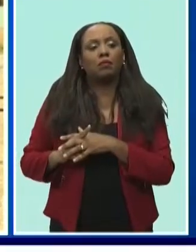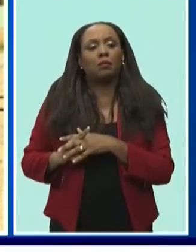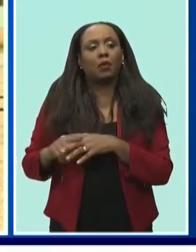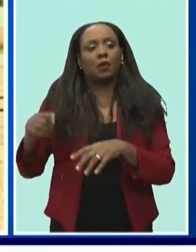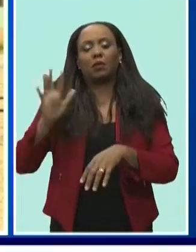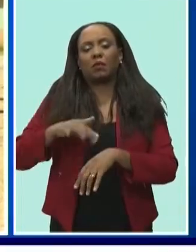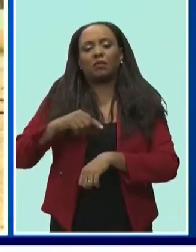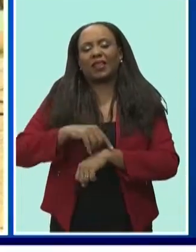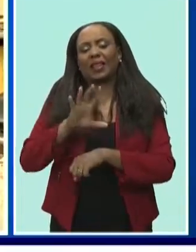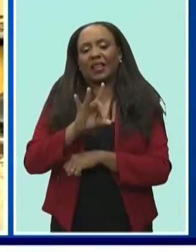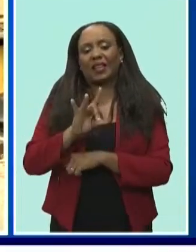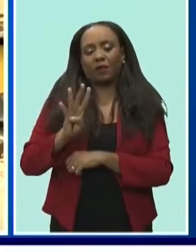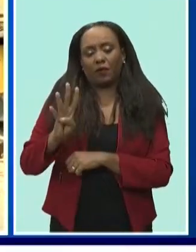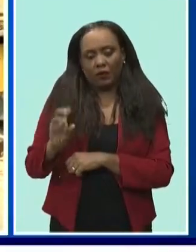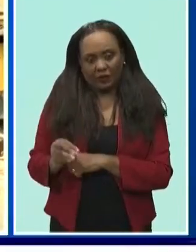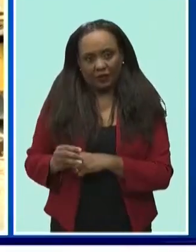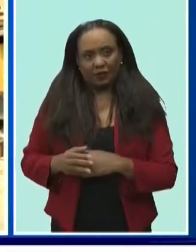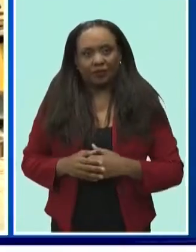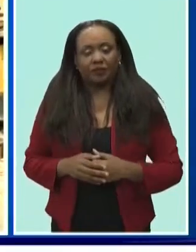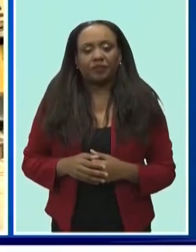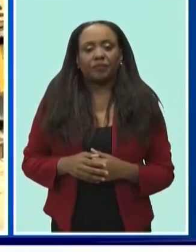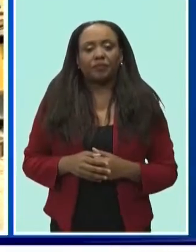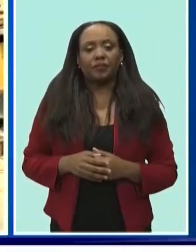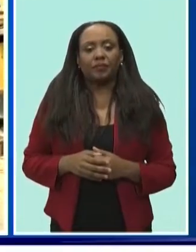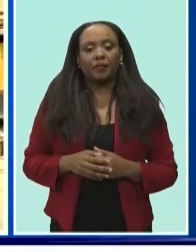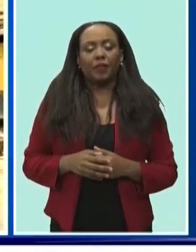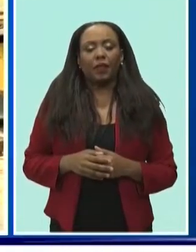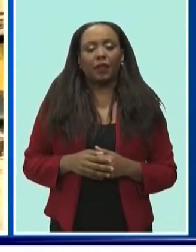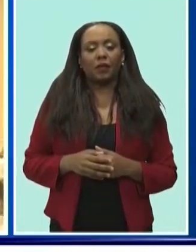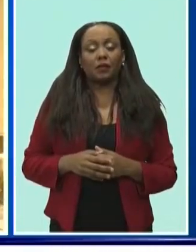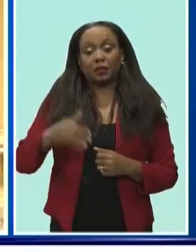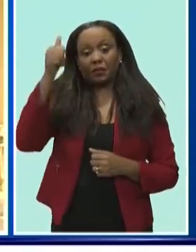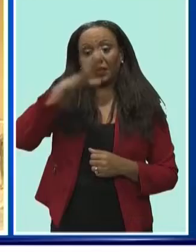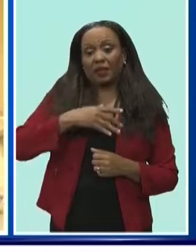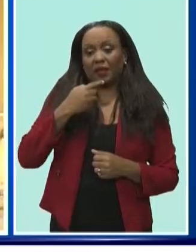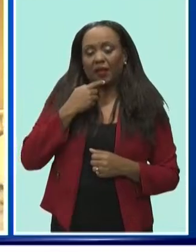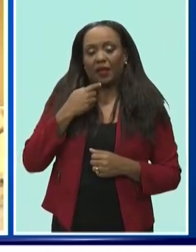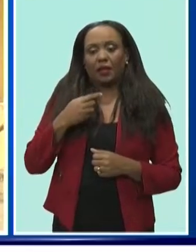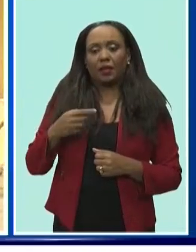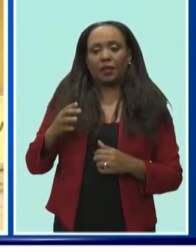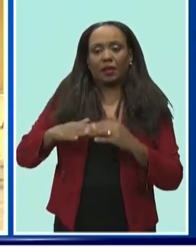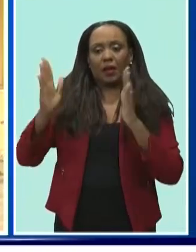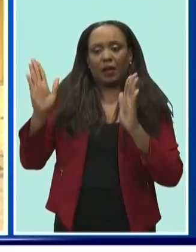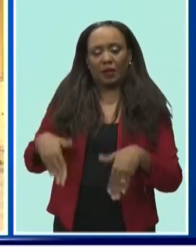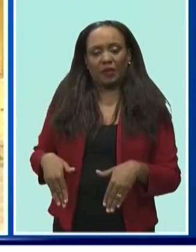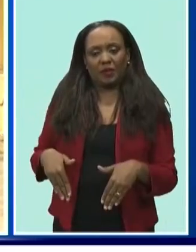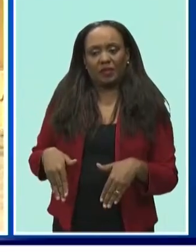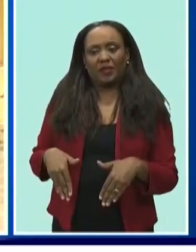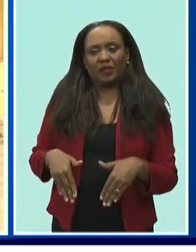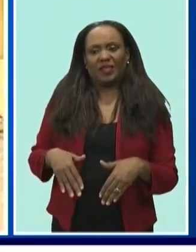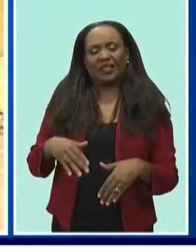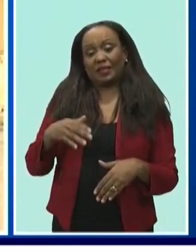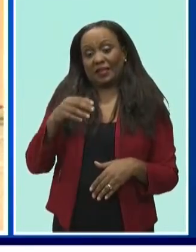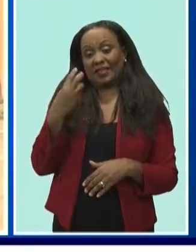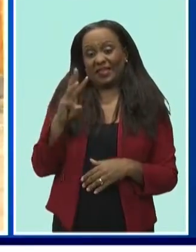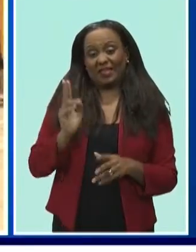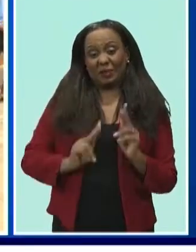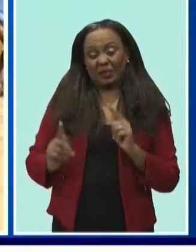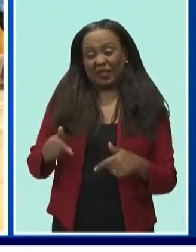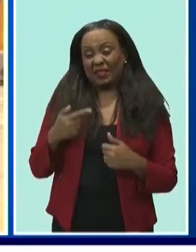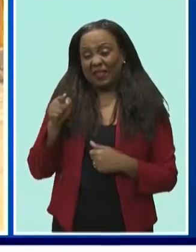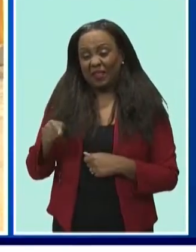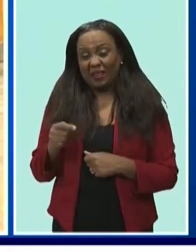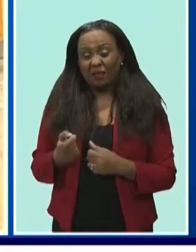They were under the command of Sub-Officer Alex Bino. Sober says the unit is occupied by a family of 16, including